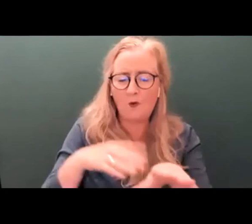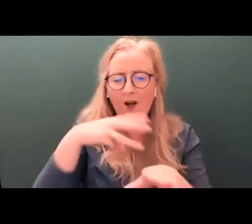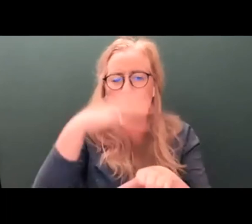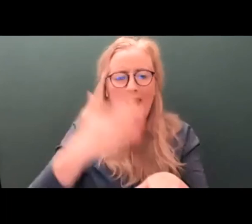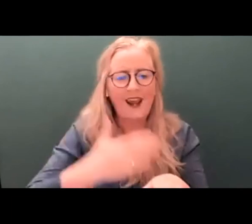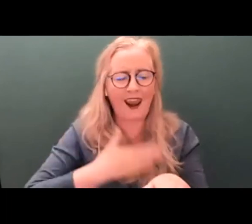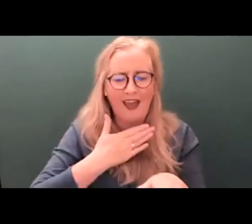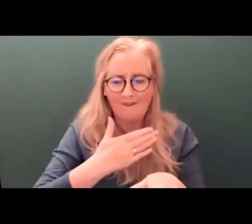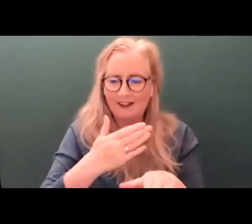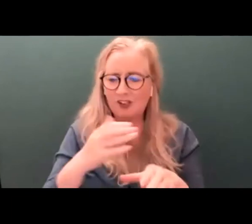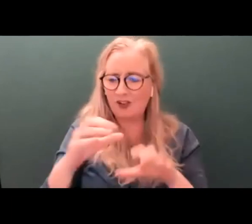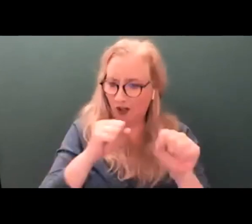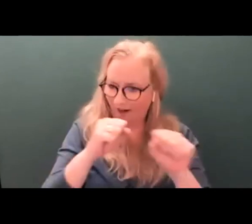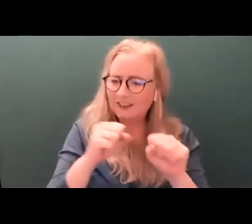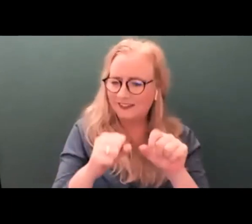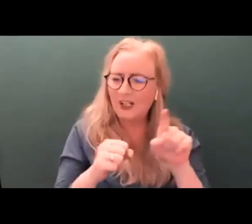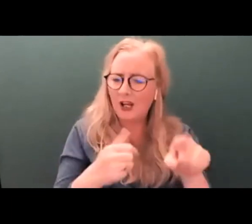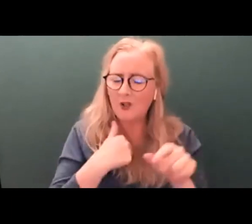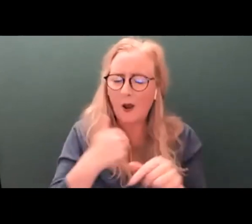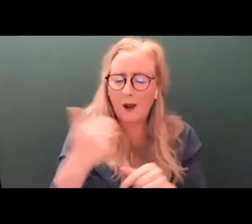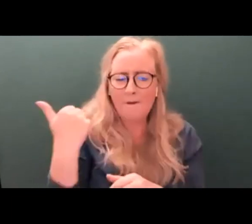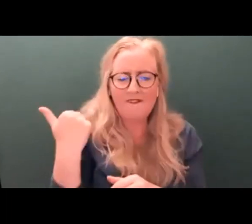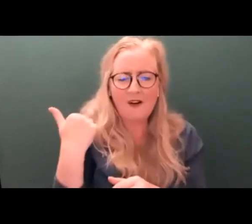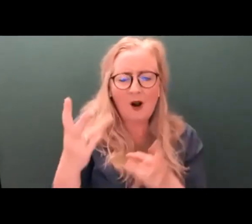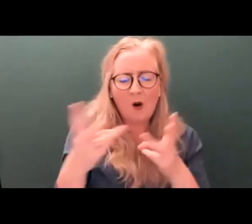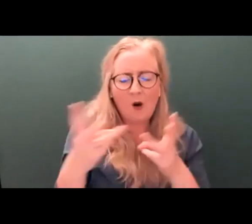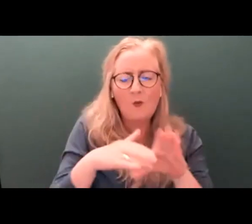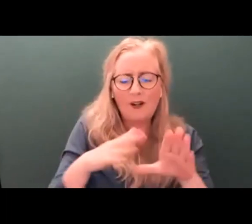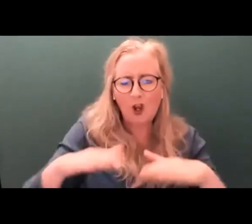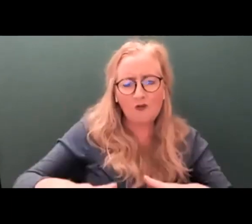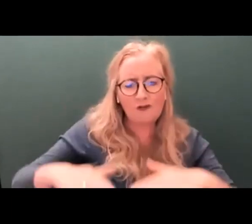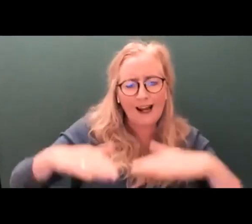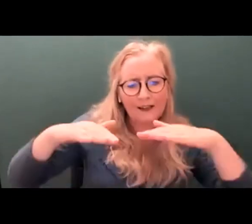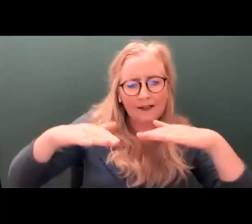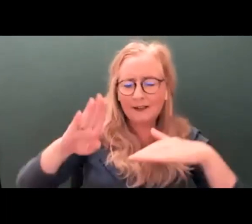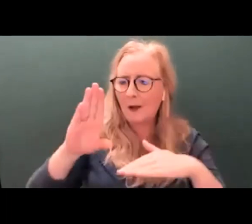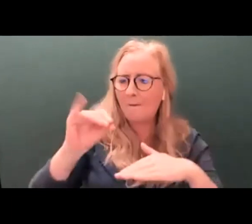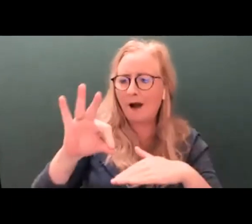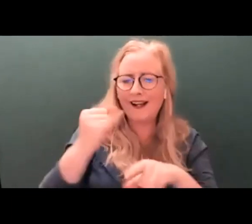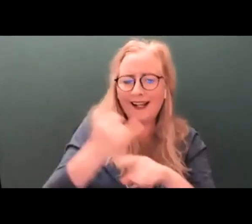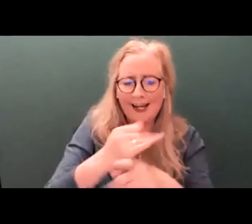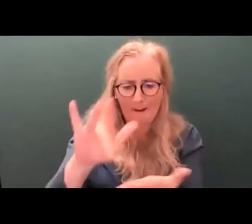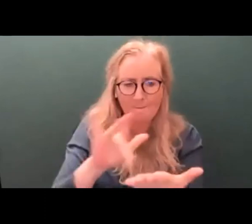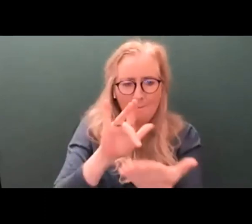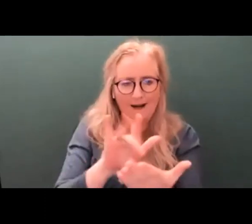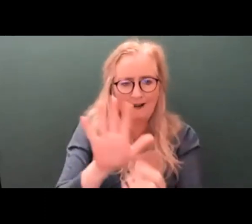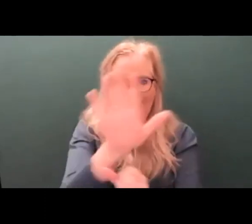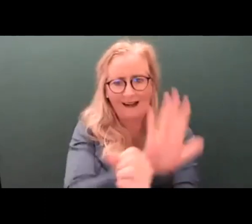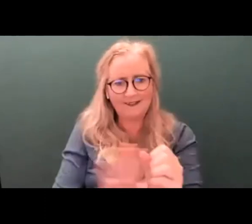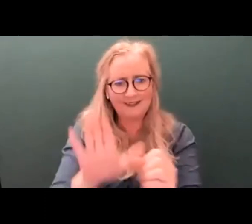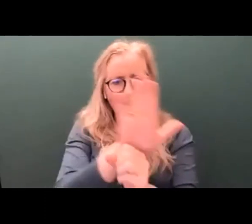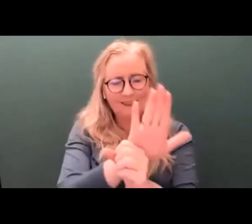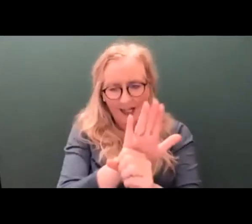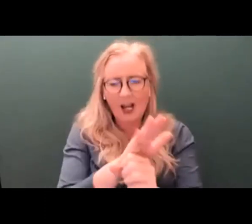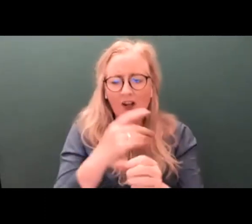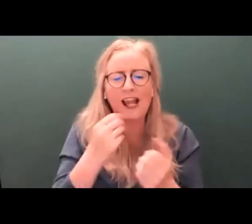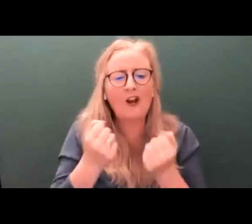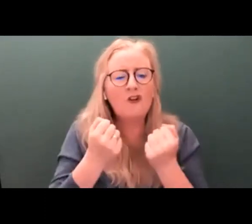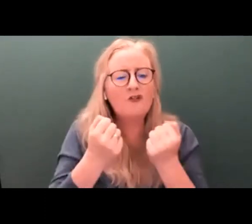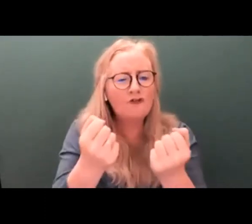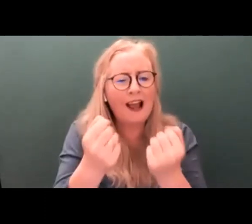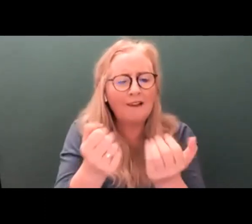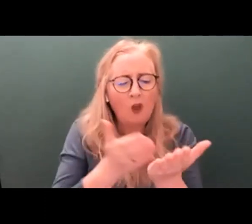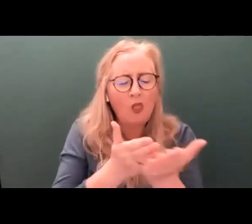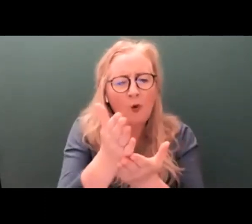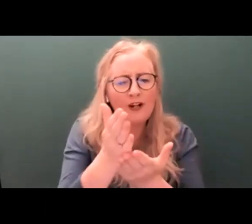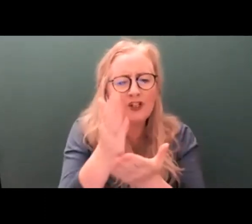I used to work with raised bogs in the Midlands. And driving through some of the Midlands towns around